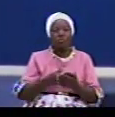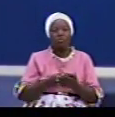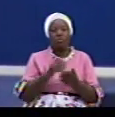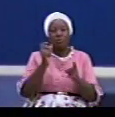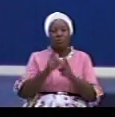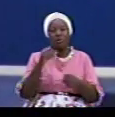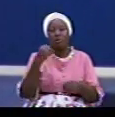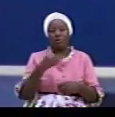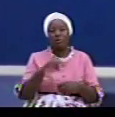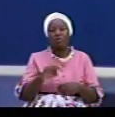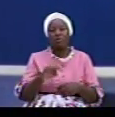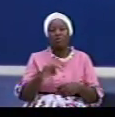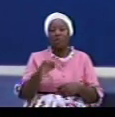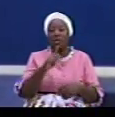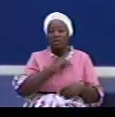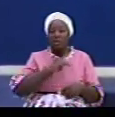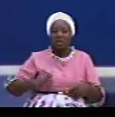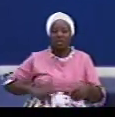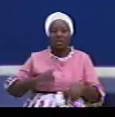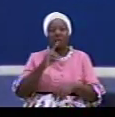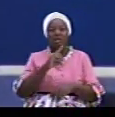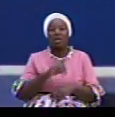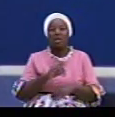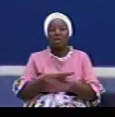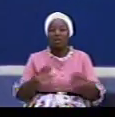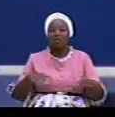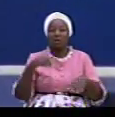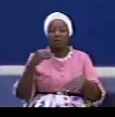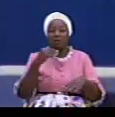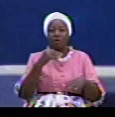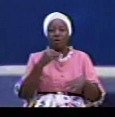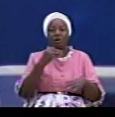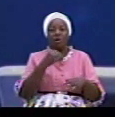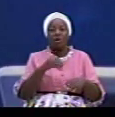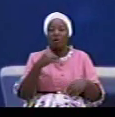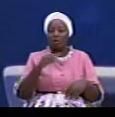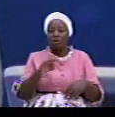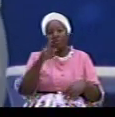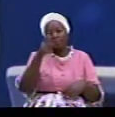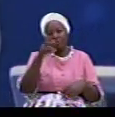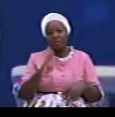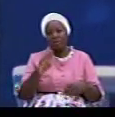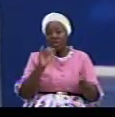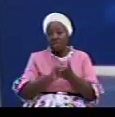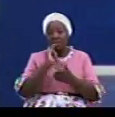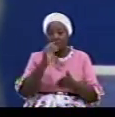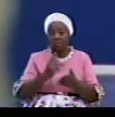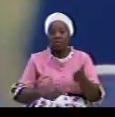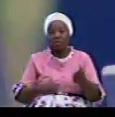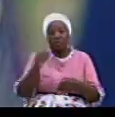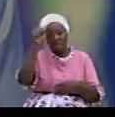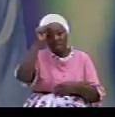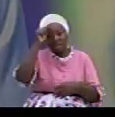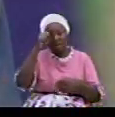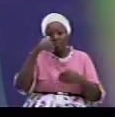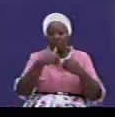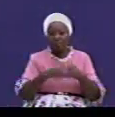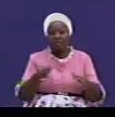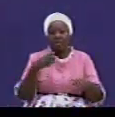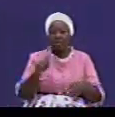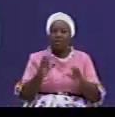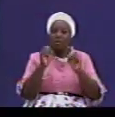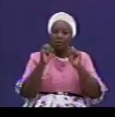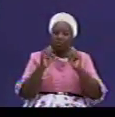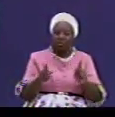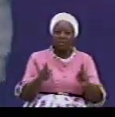kingdom of God. That's what Adam lost. The opportunity,